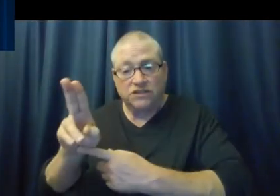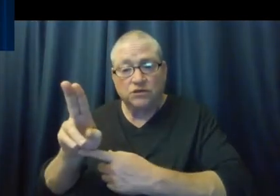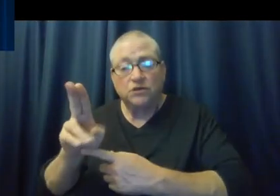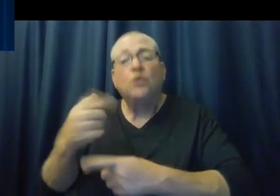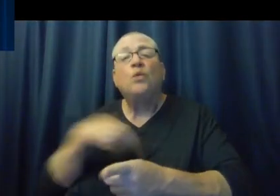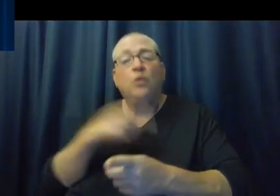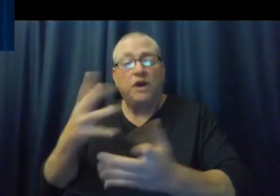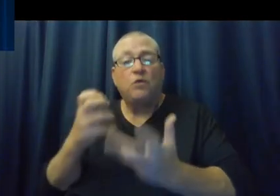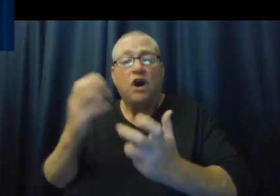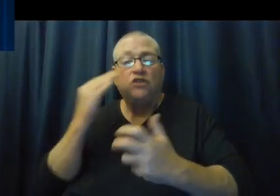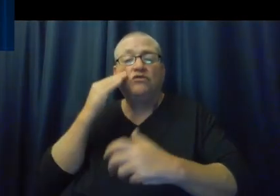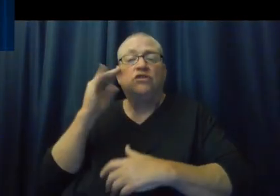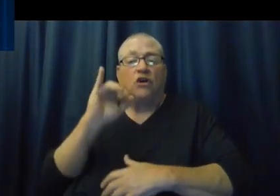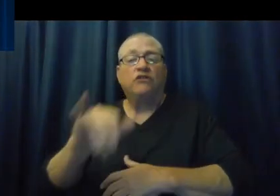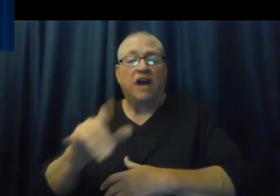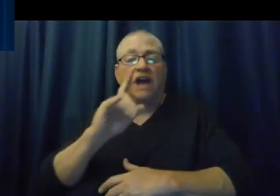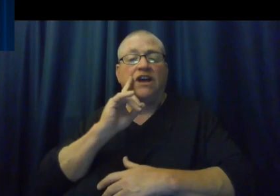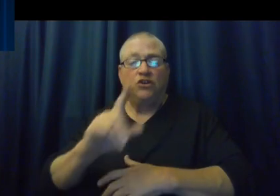mission.